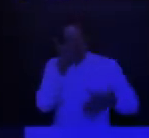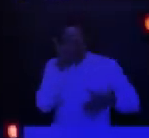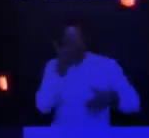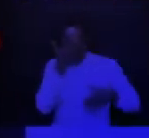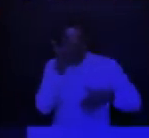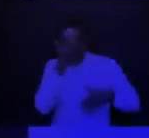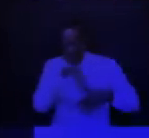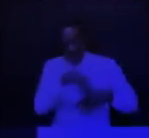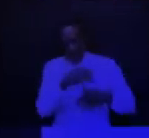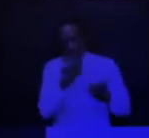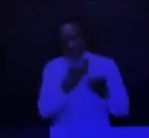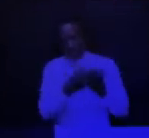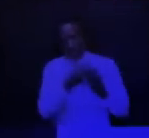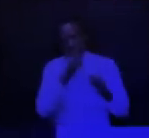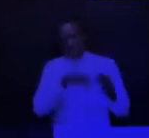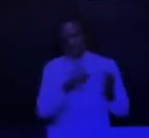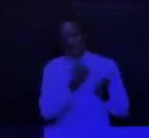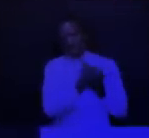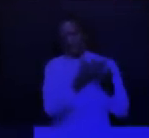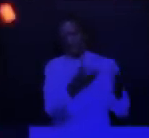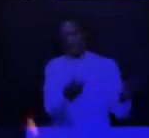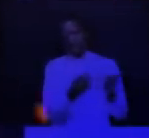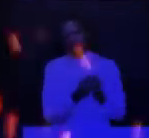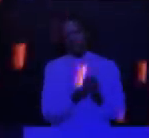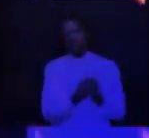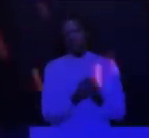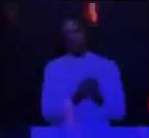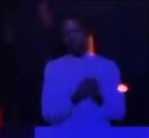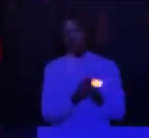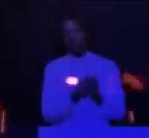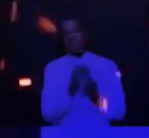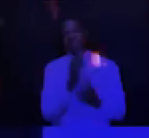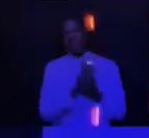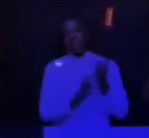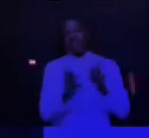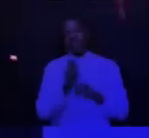sa yare no. Yeah, they've amassed wealth.